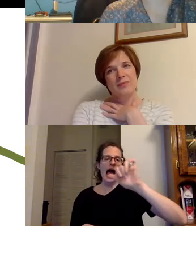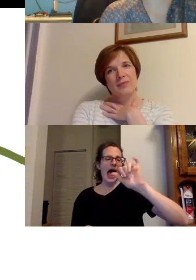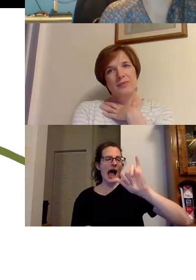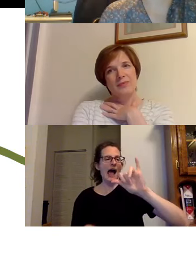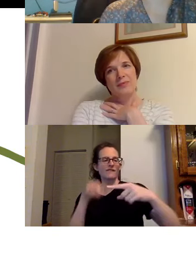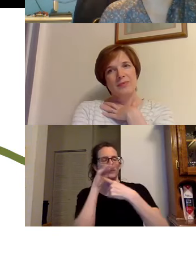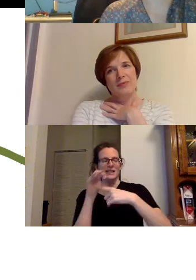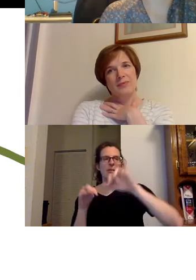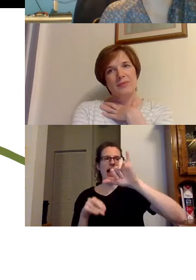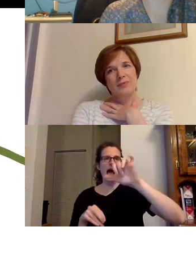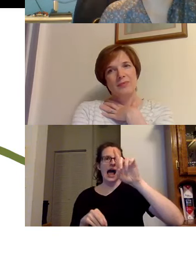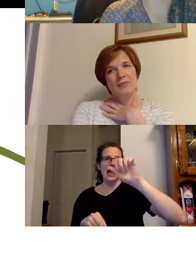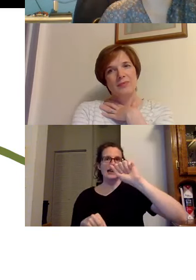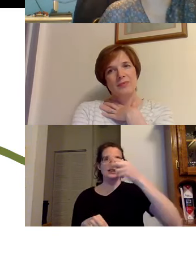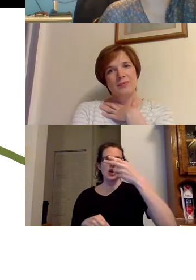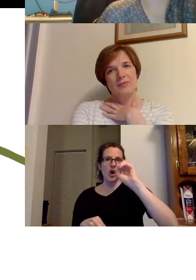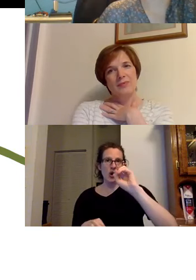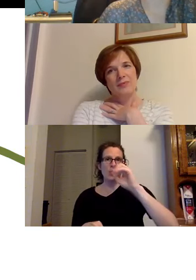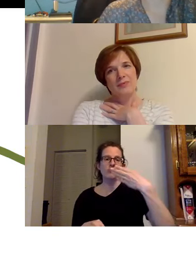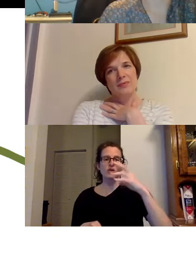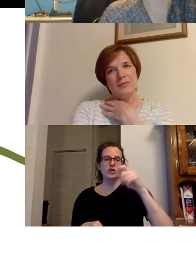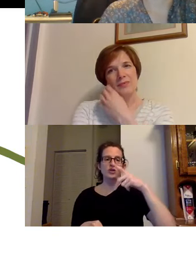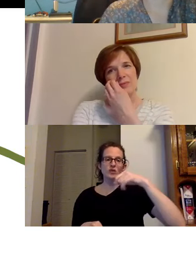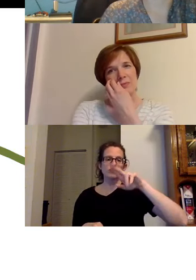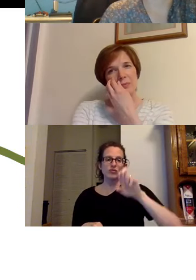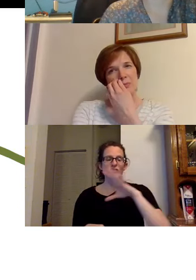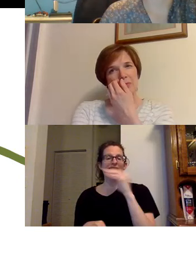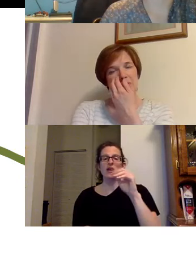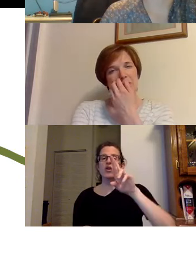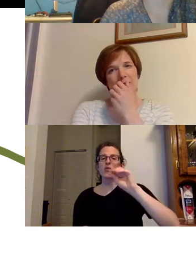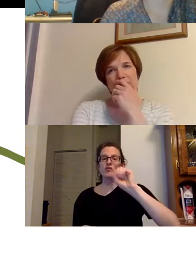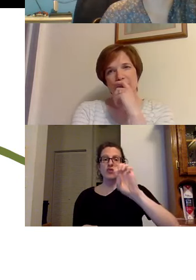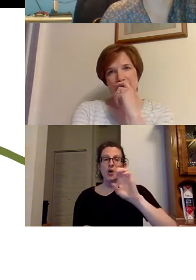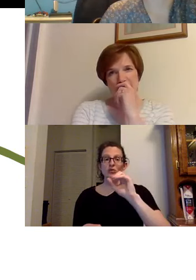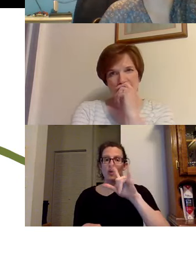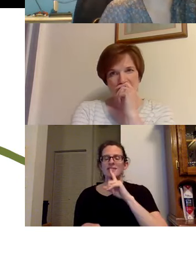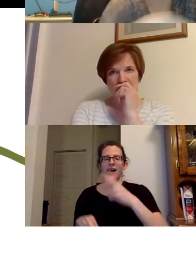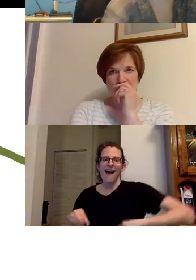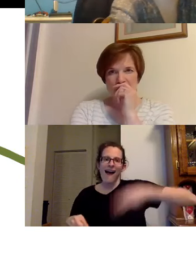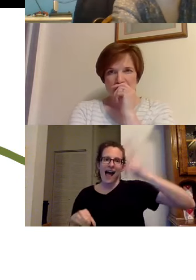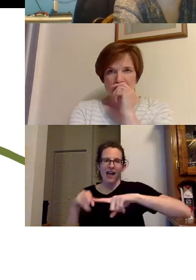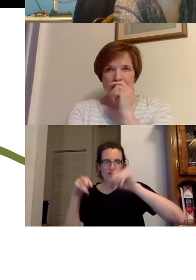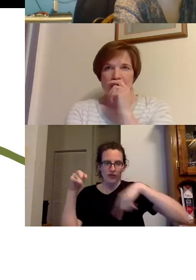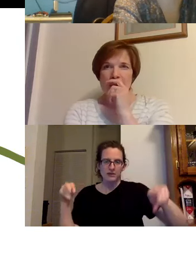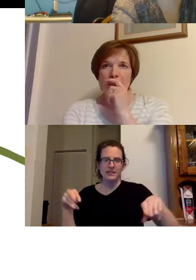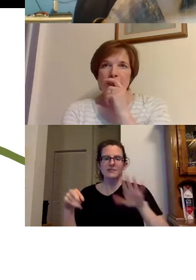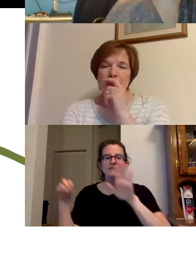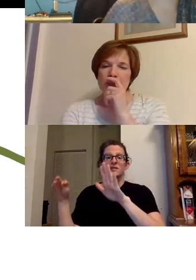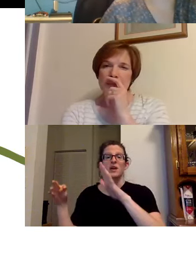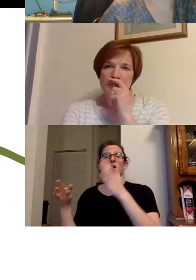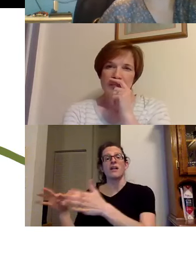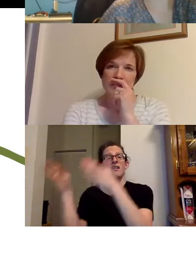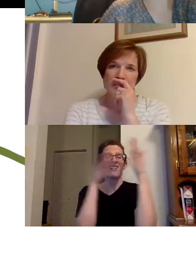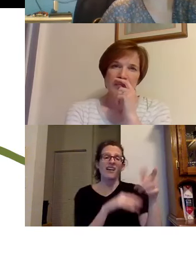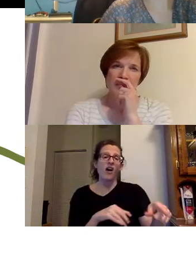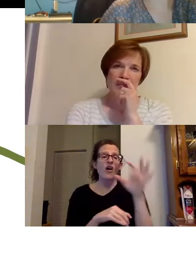example. Rose oil is another one that is the highest frequency. Now, when it comes to fresh produce,